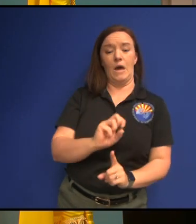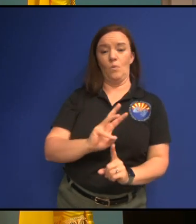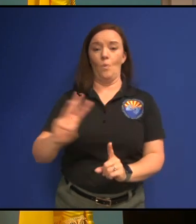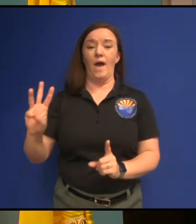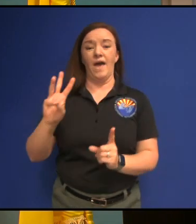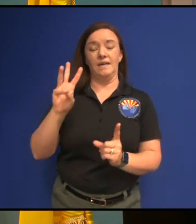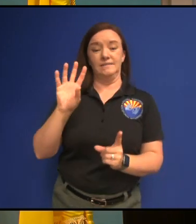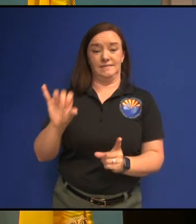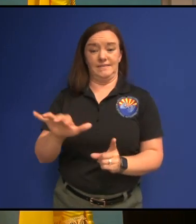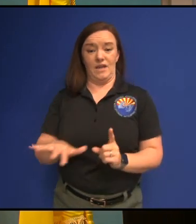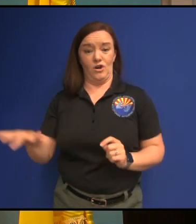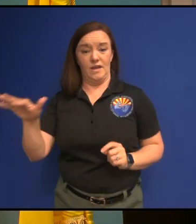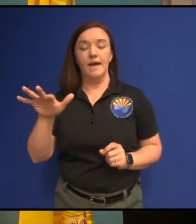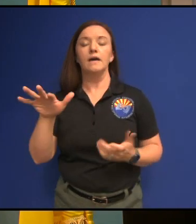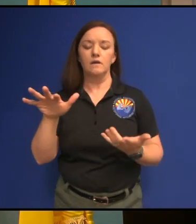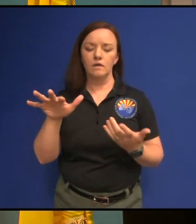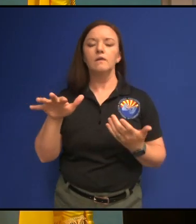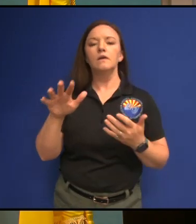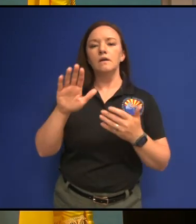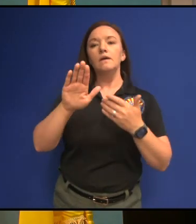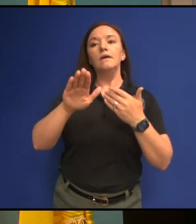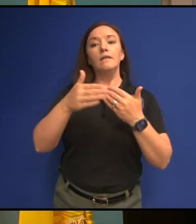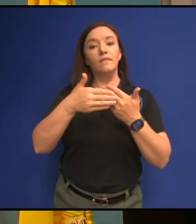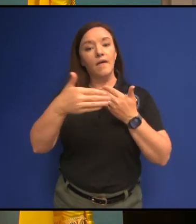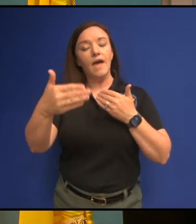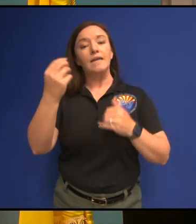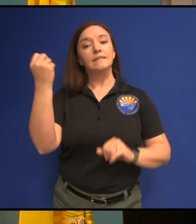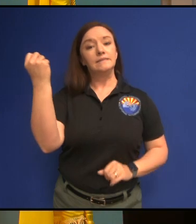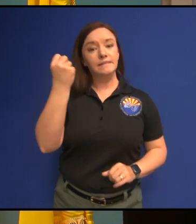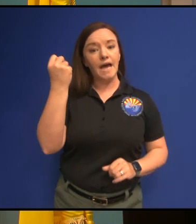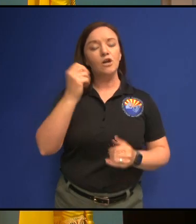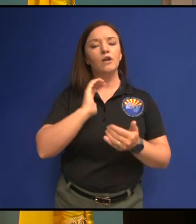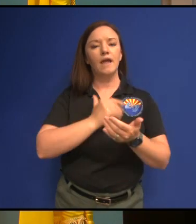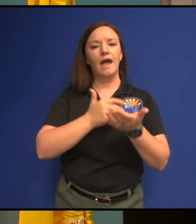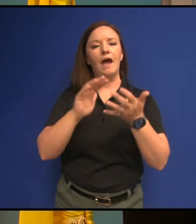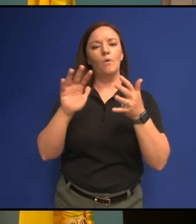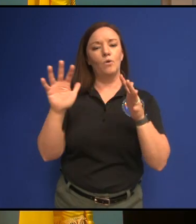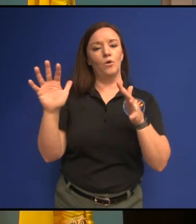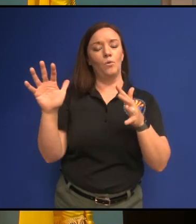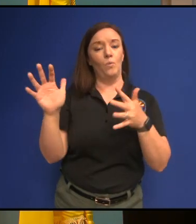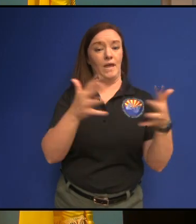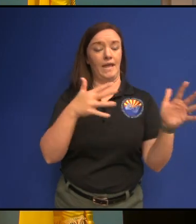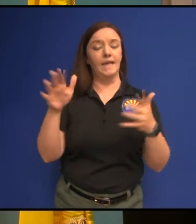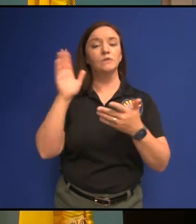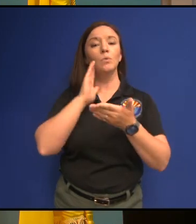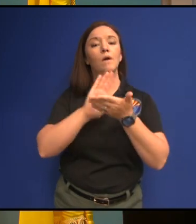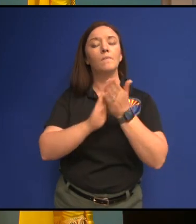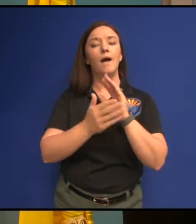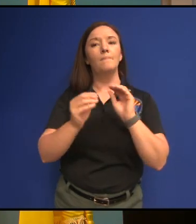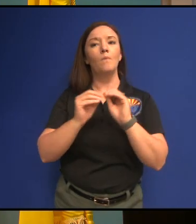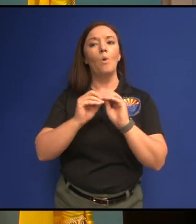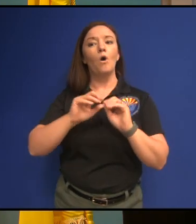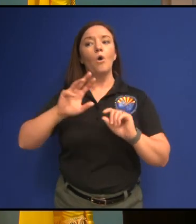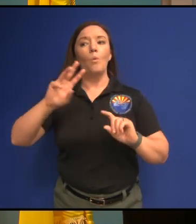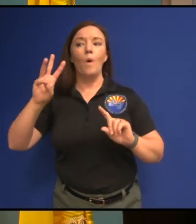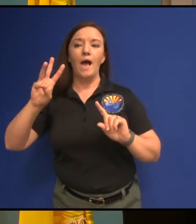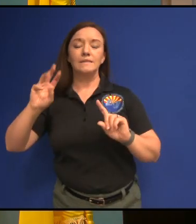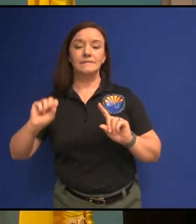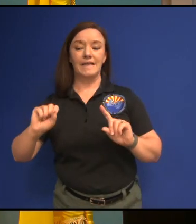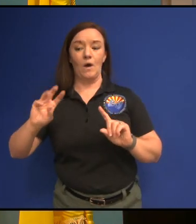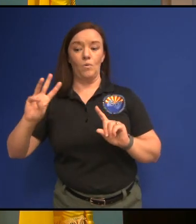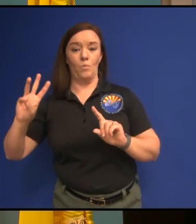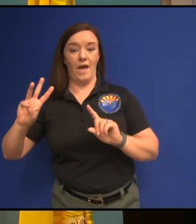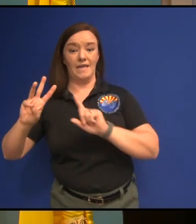As we head into Saturday, our winds are going to become more west to southwest, which is going to be in a direction favorable for pulling